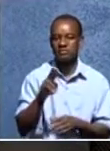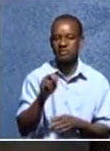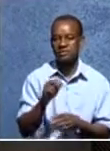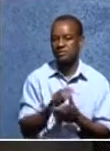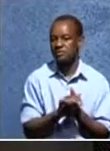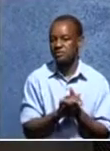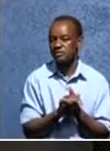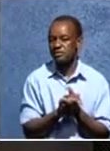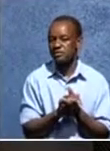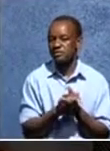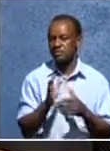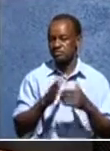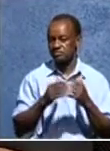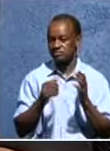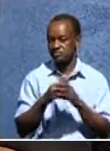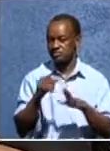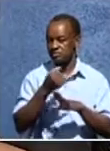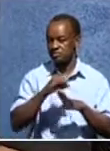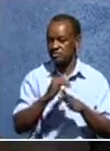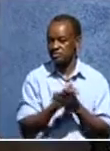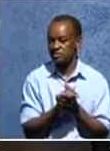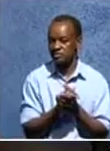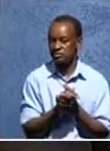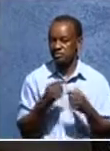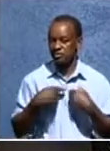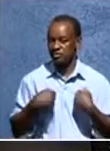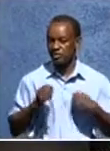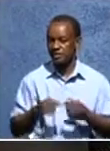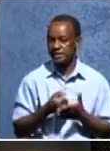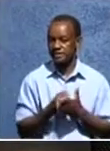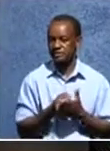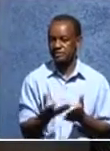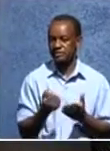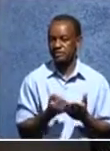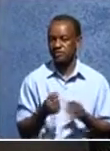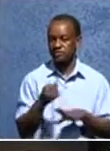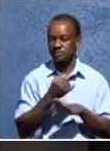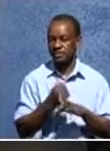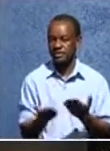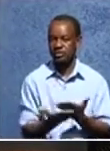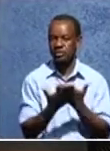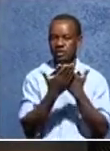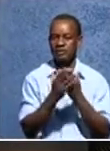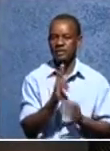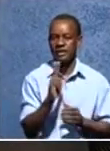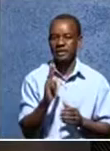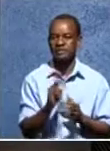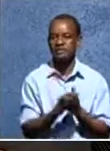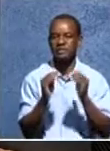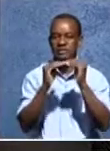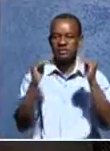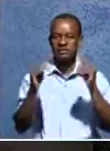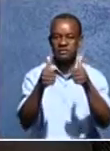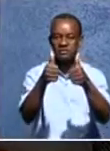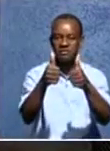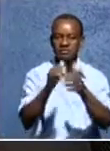is just to have, you know, facilities that are world-class, that are up to standard, and also in